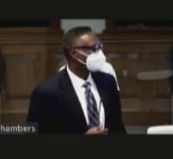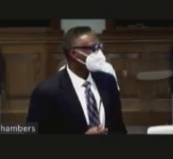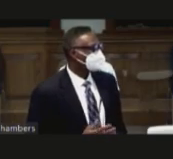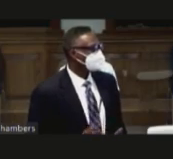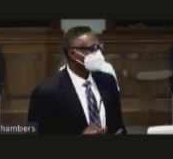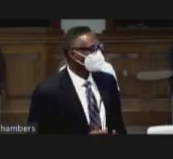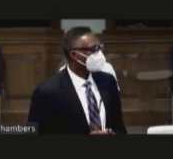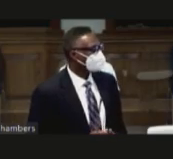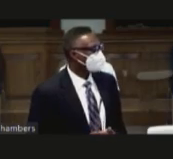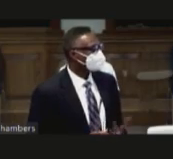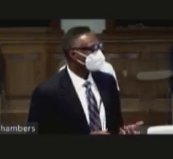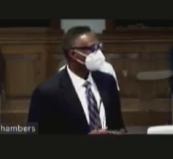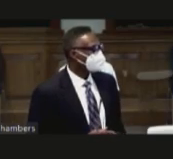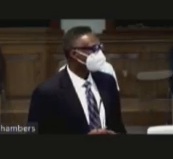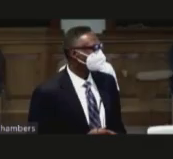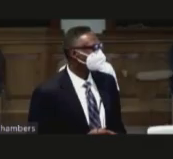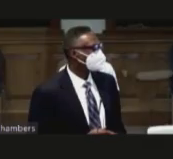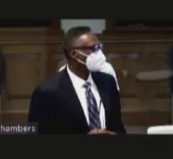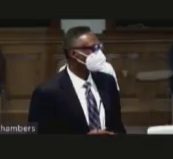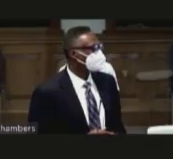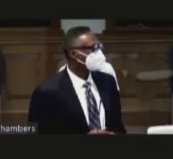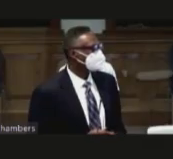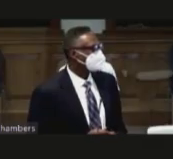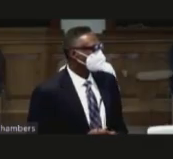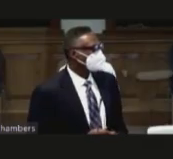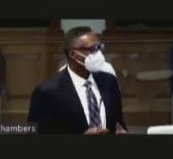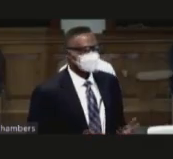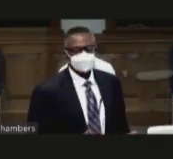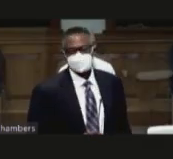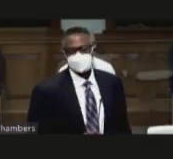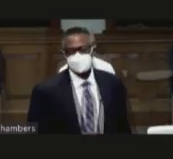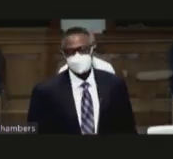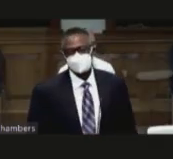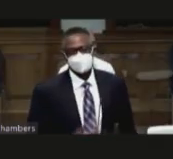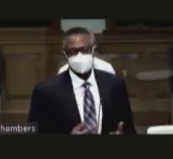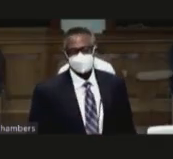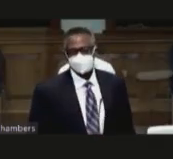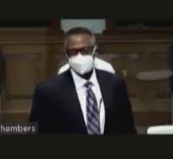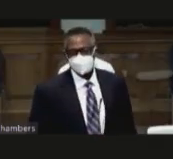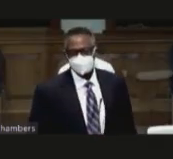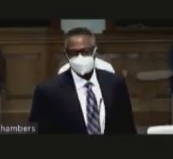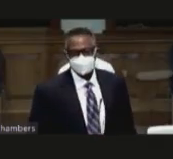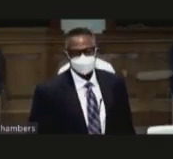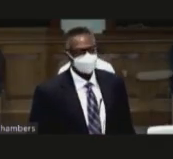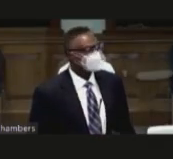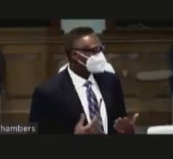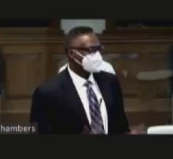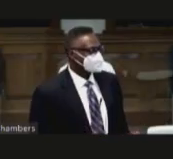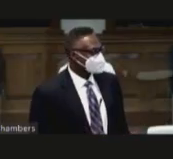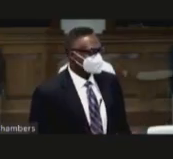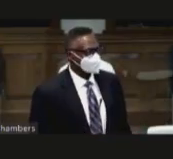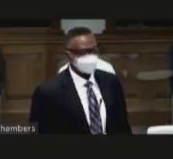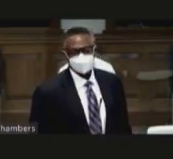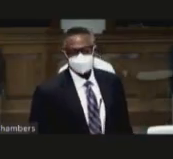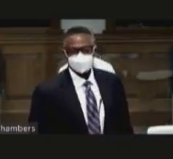This is the parking lot. Next slide. So of course, this is located along 39th Avenue, which is basically